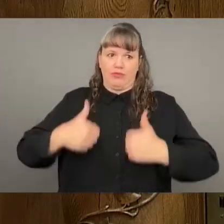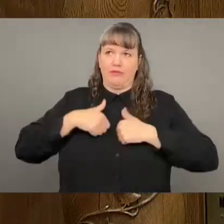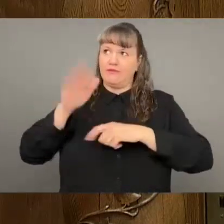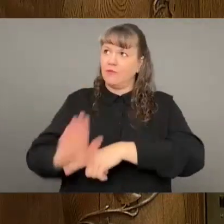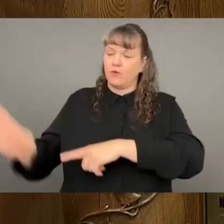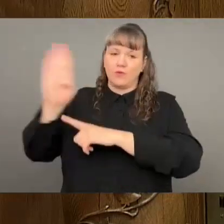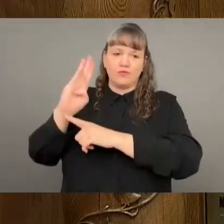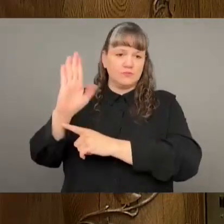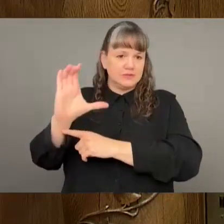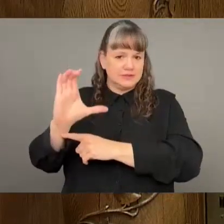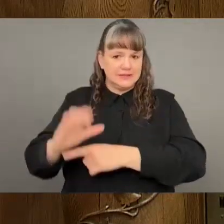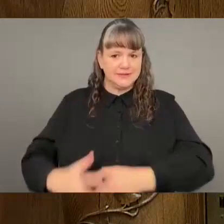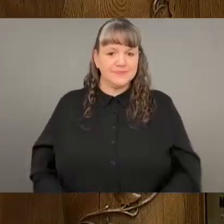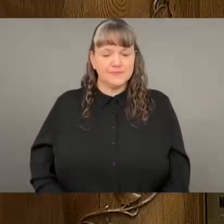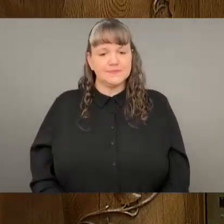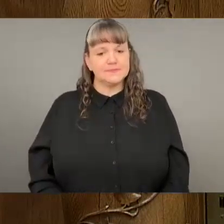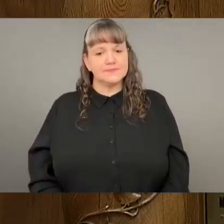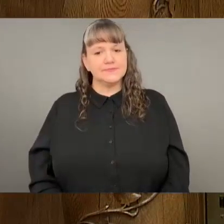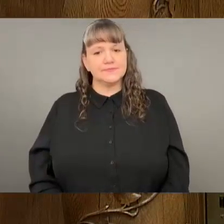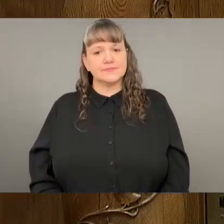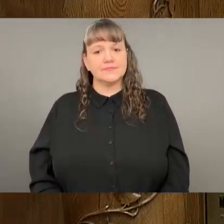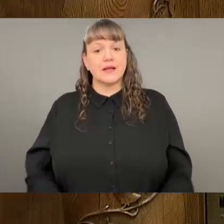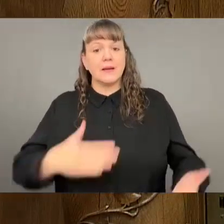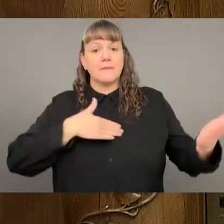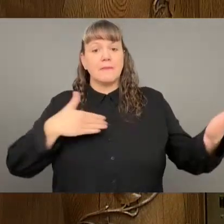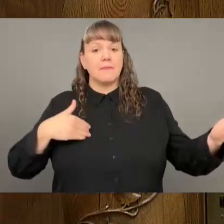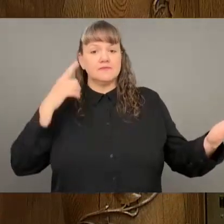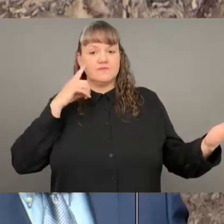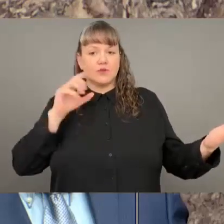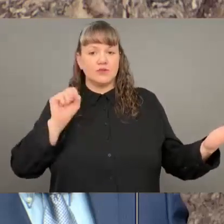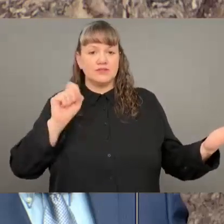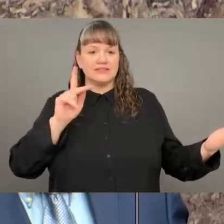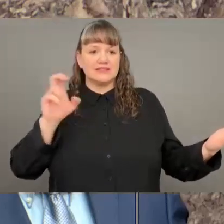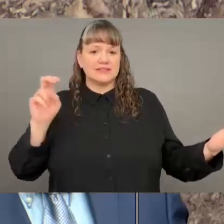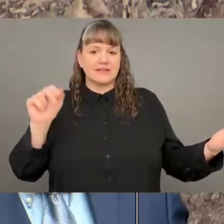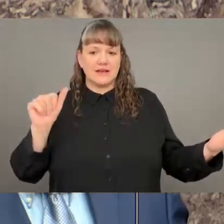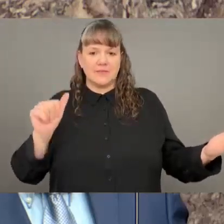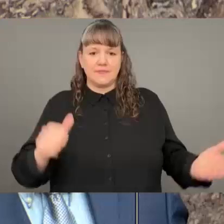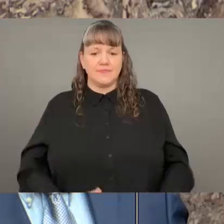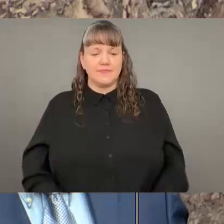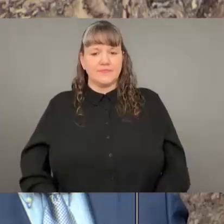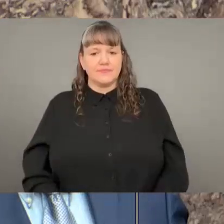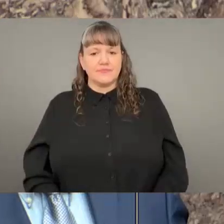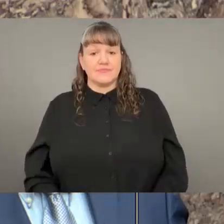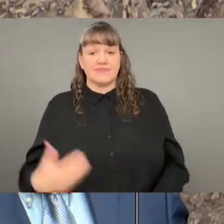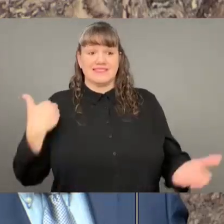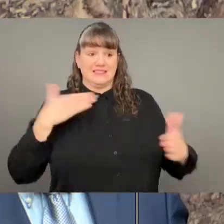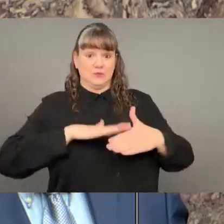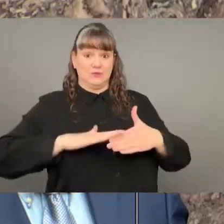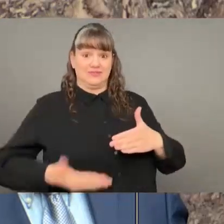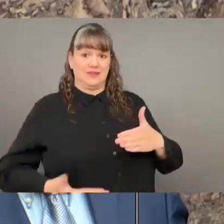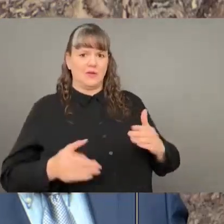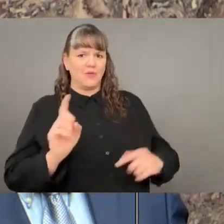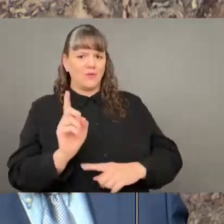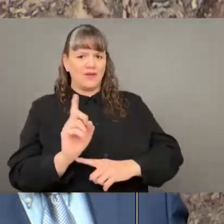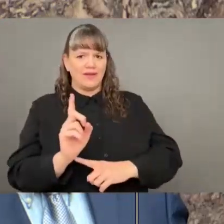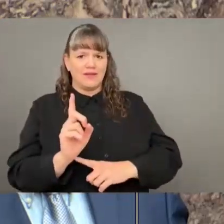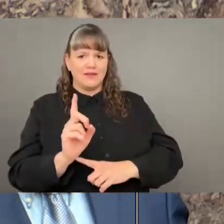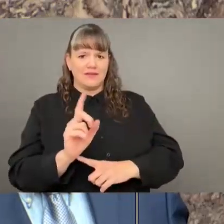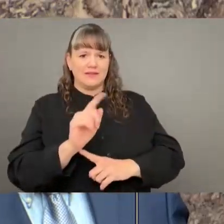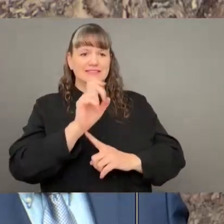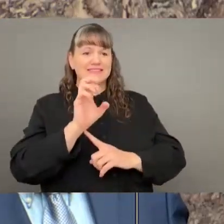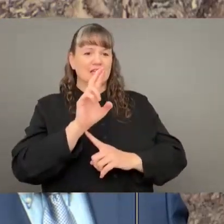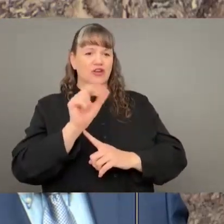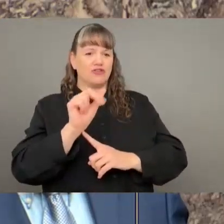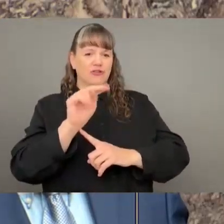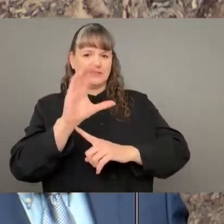Member for Skeena. Thank you, Mr. Speaker. This weekend in Terrace, a man known to police pointed a gun at his neighbors, threatened to kill them, and